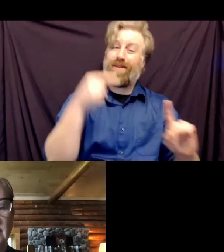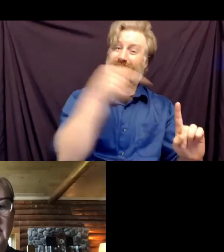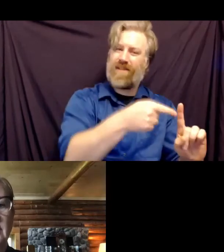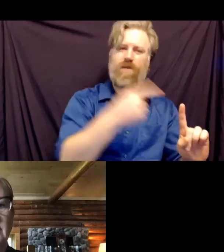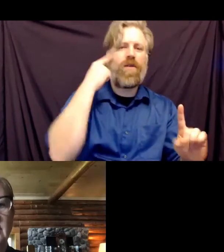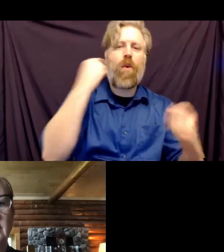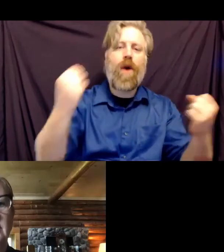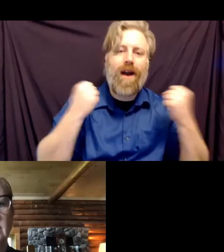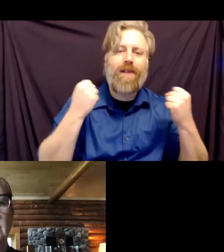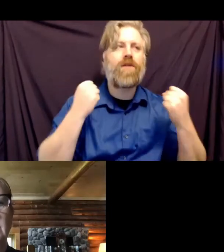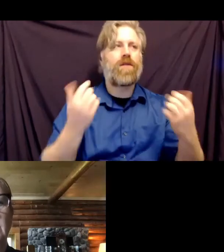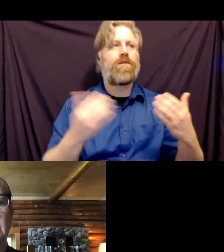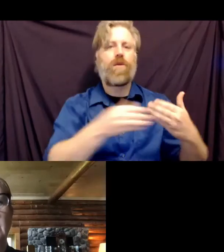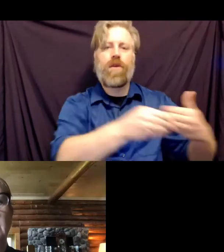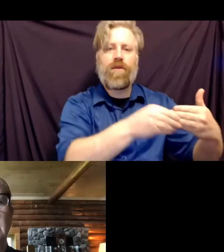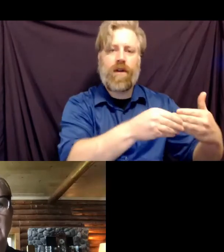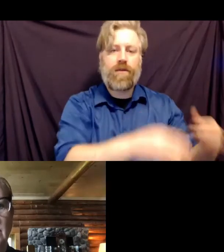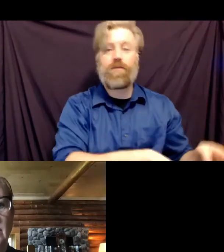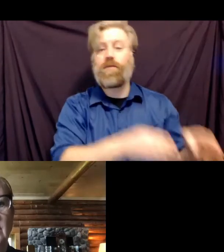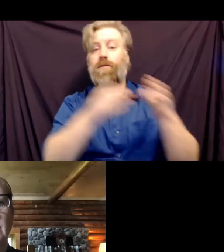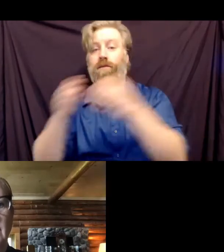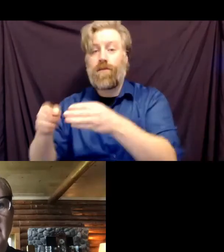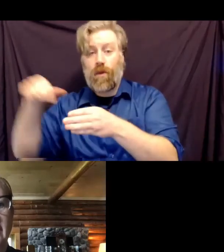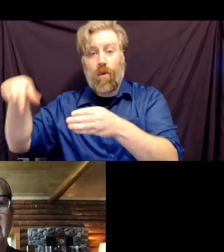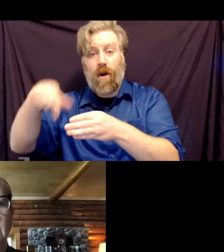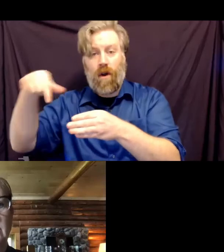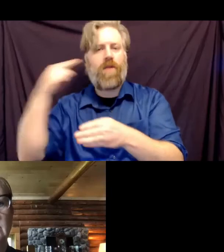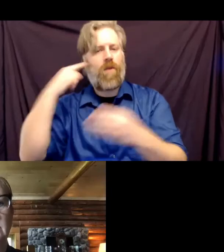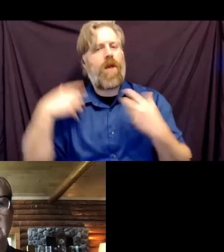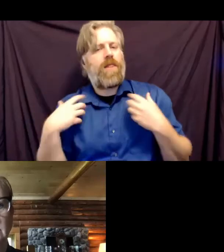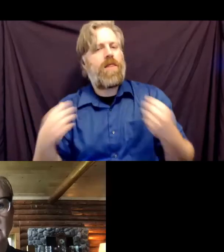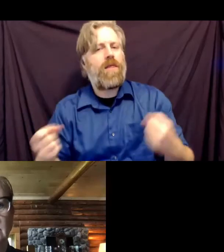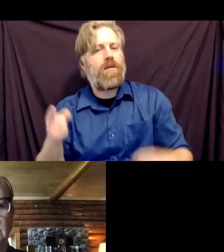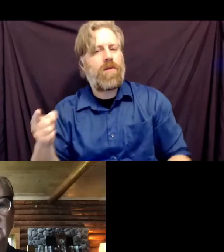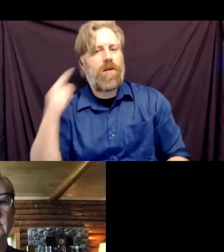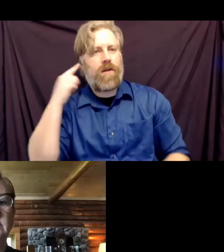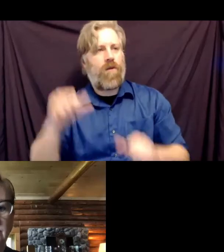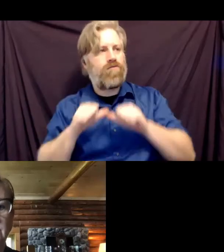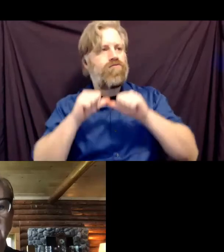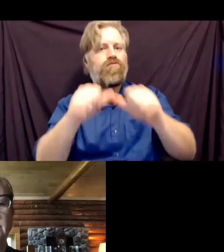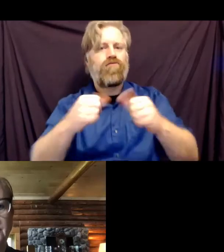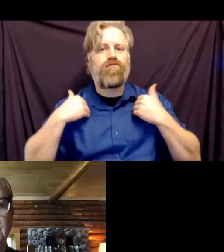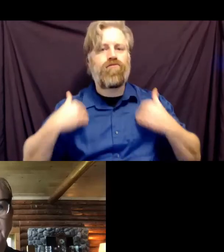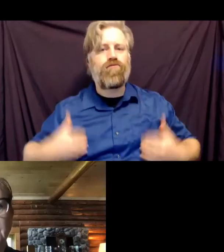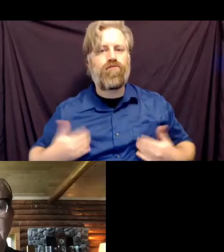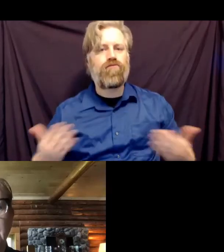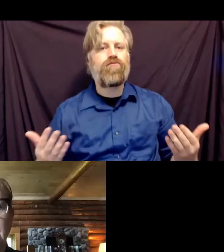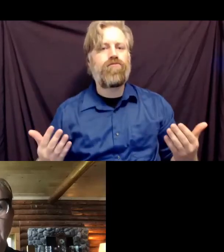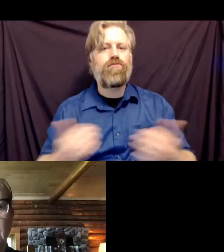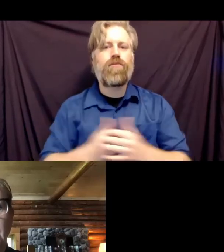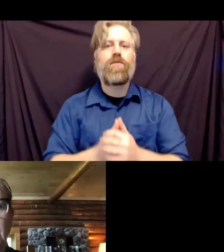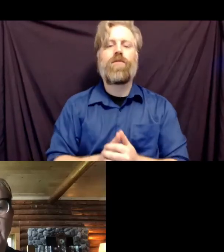Qigong itself is for health and for longevity and to learn about